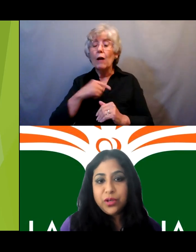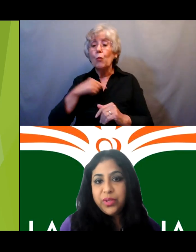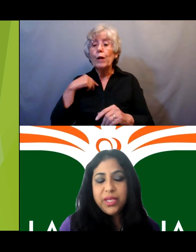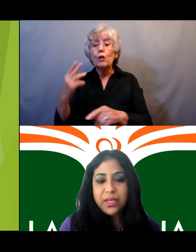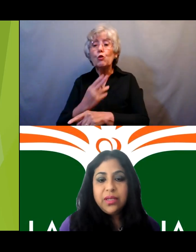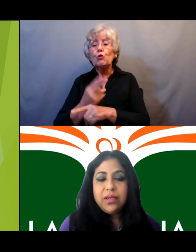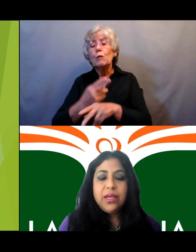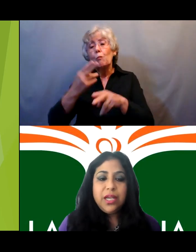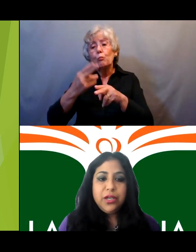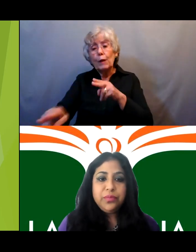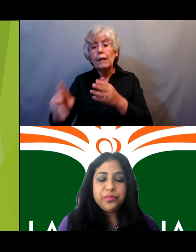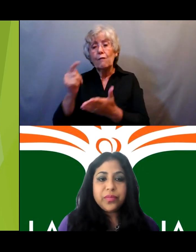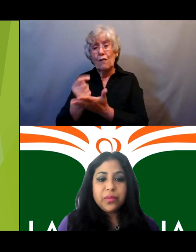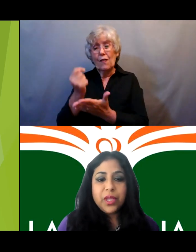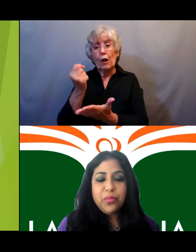brief therapy